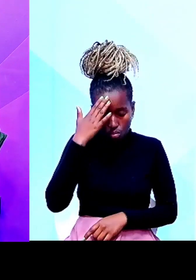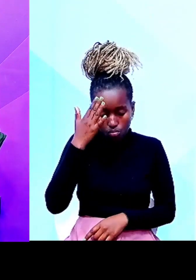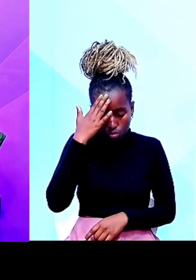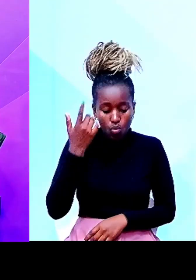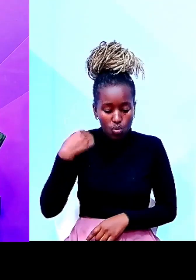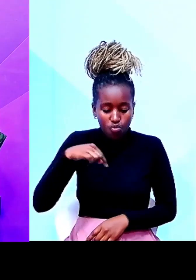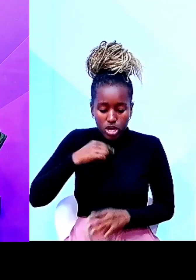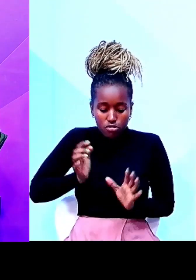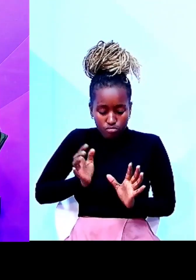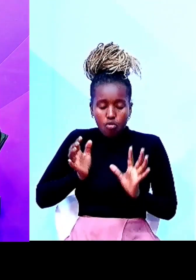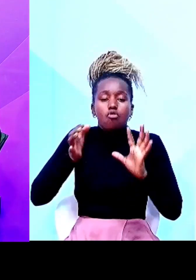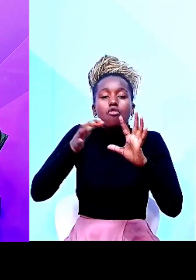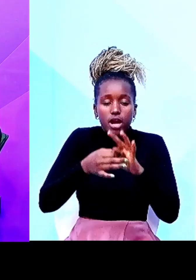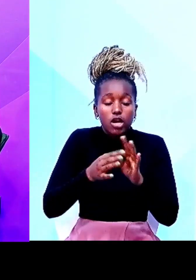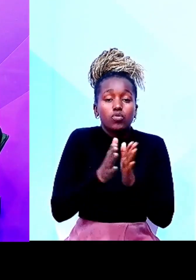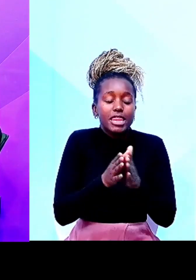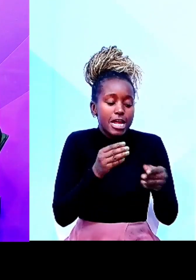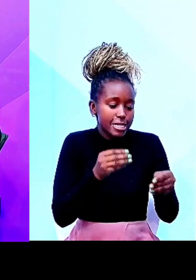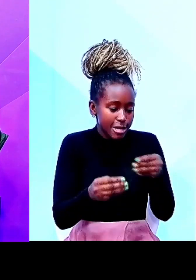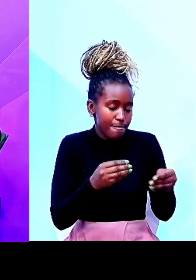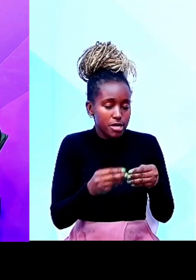community. Yeah.